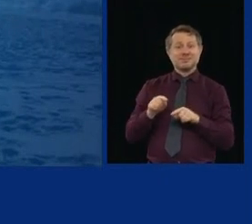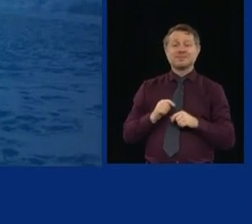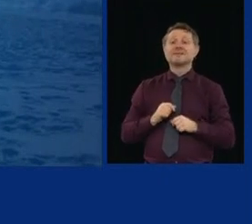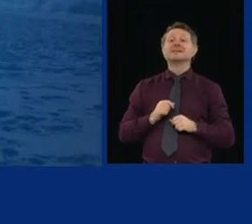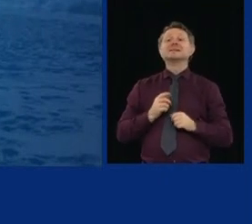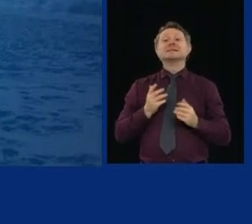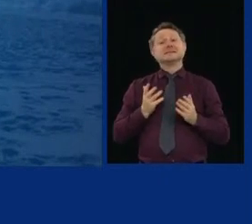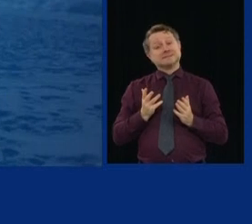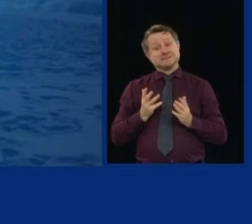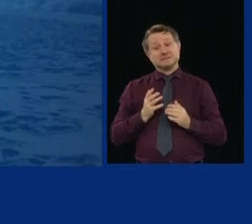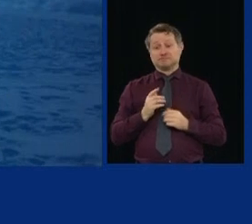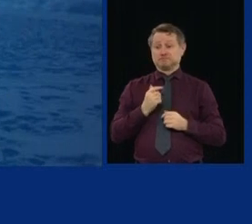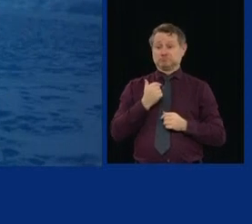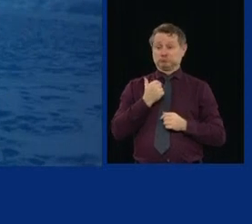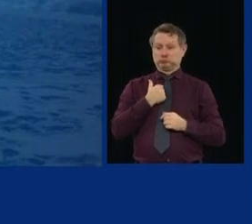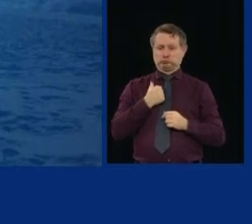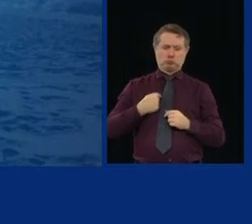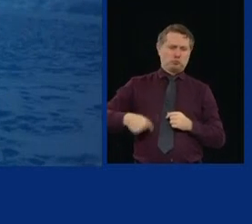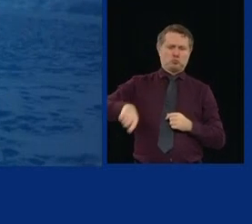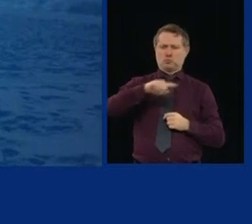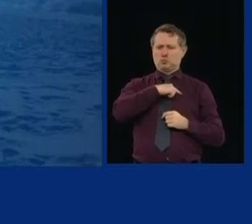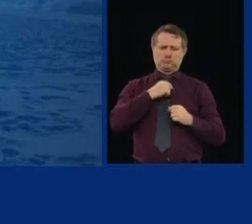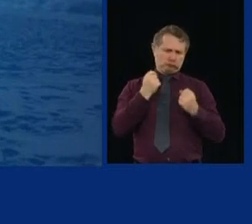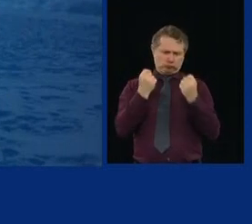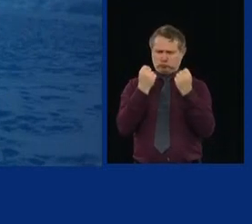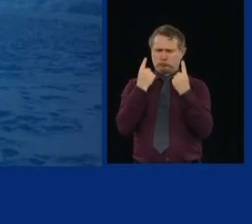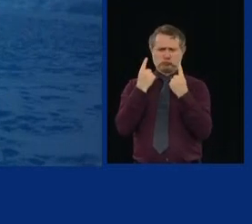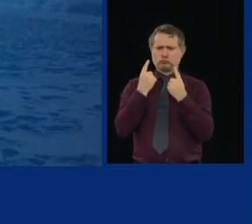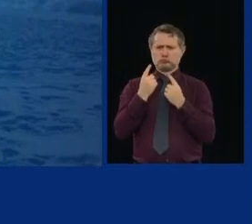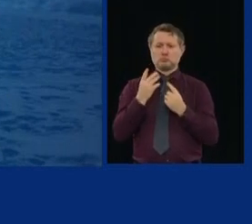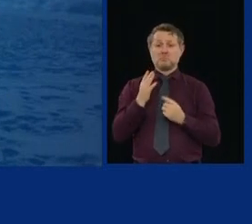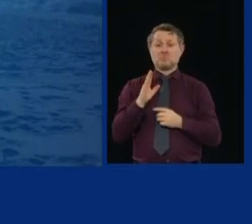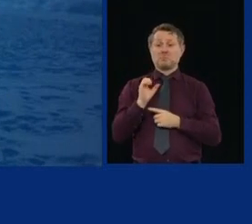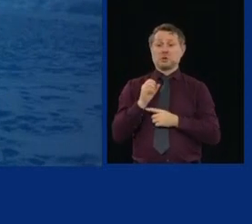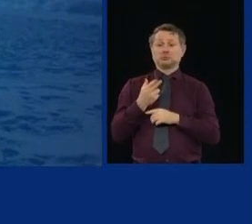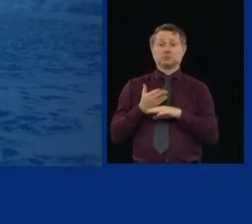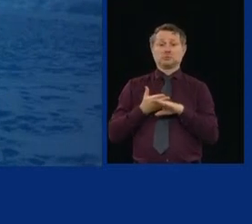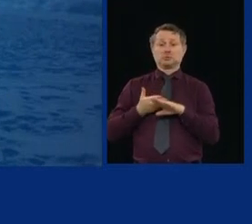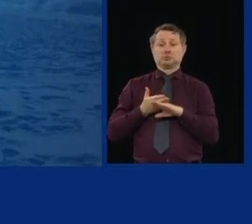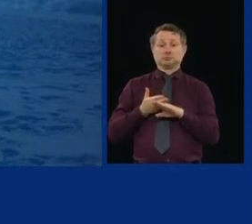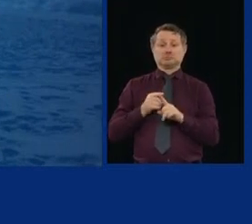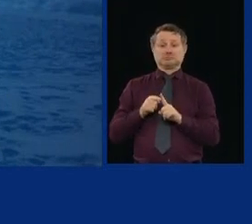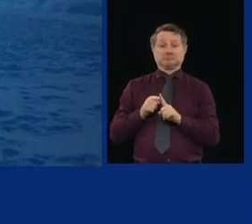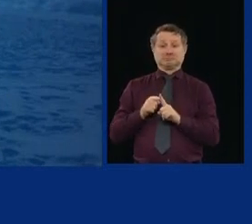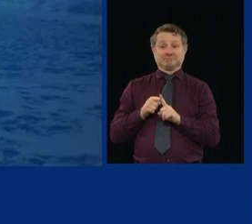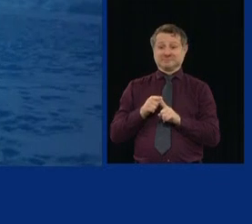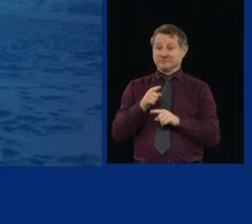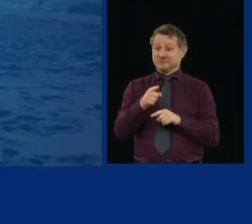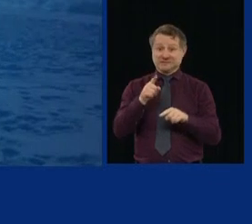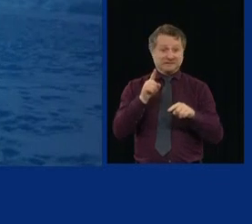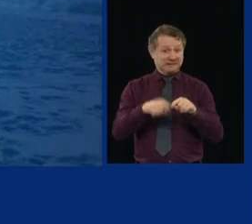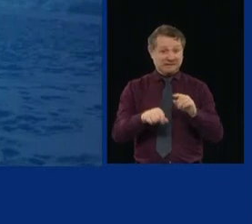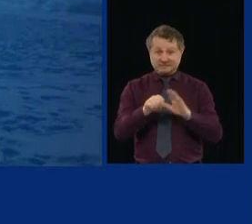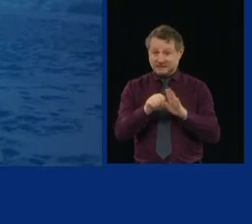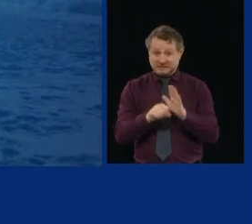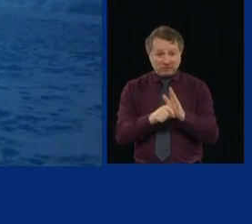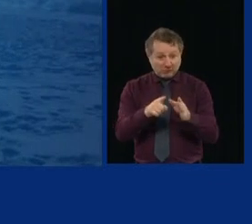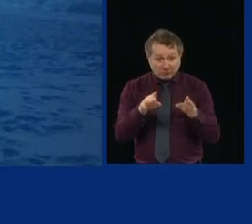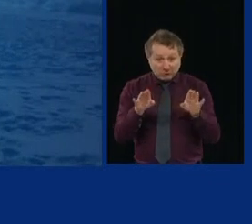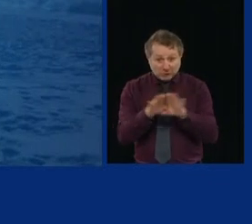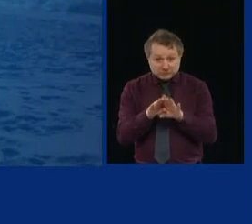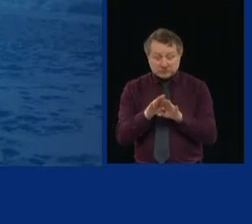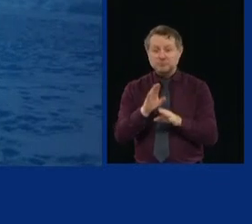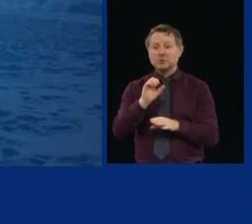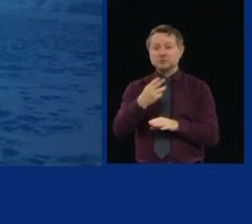more clear than when it comes to opening beaches. One state doesn't open beaches, another state does open